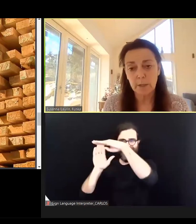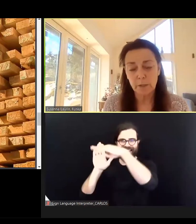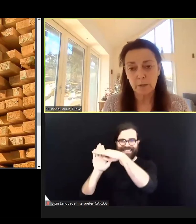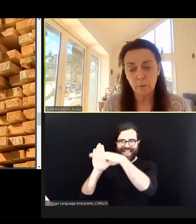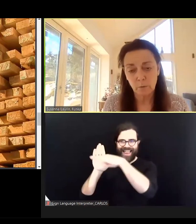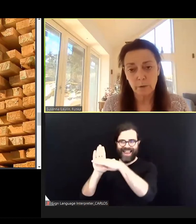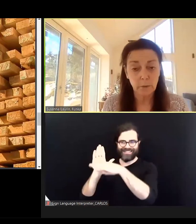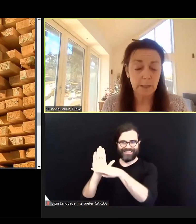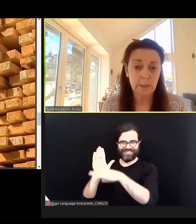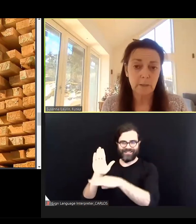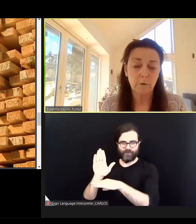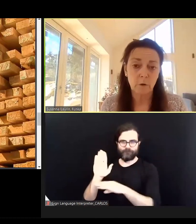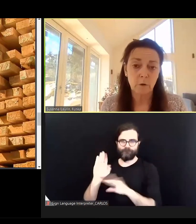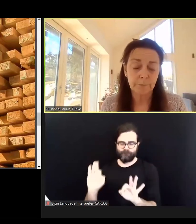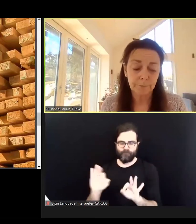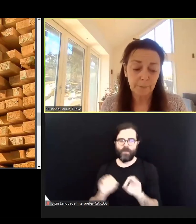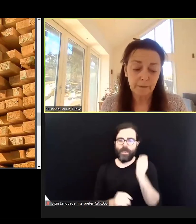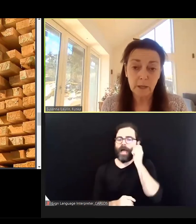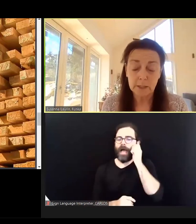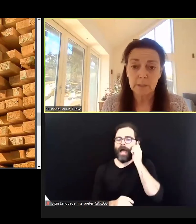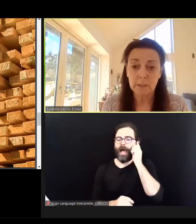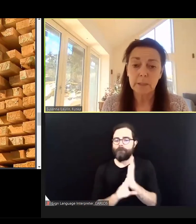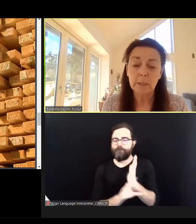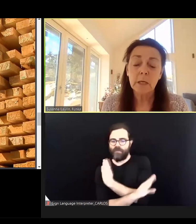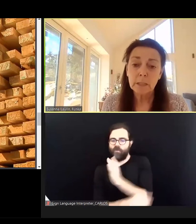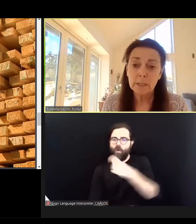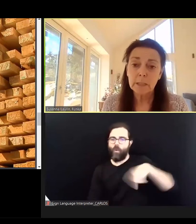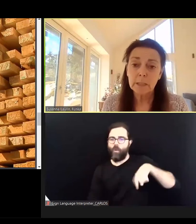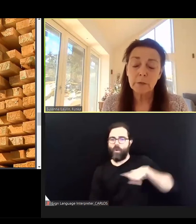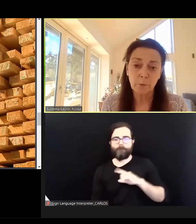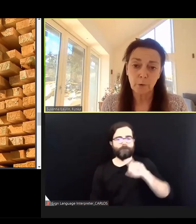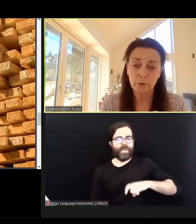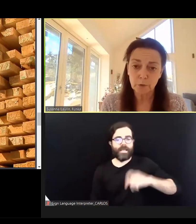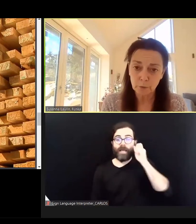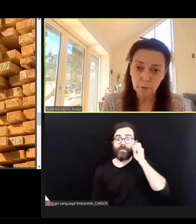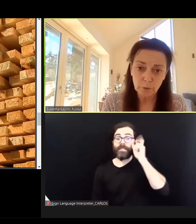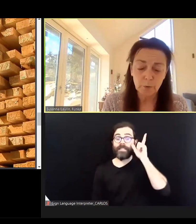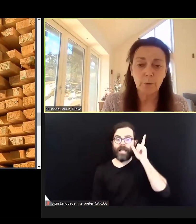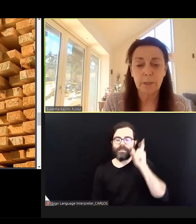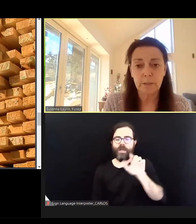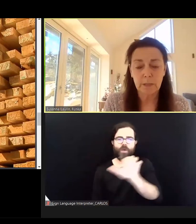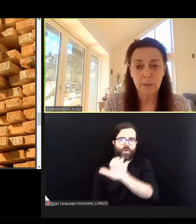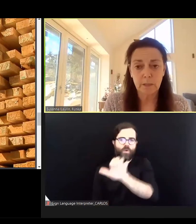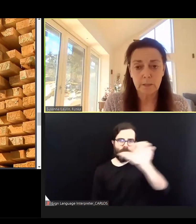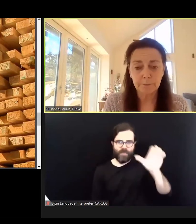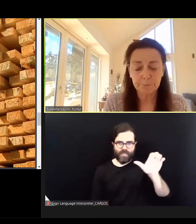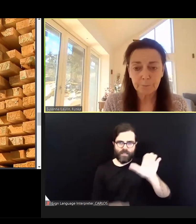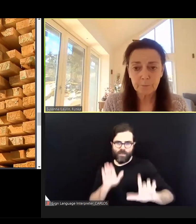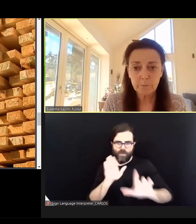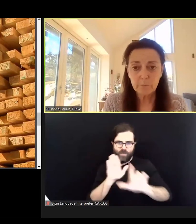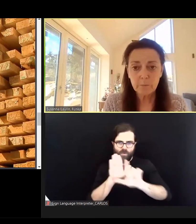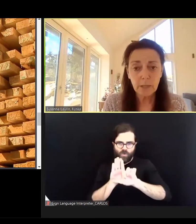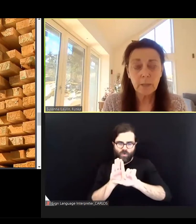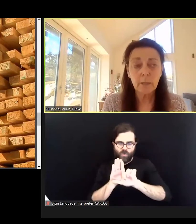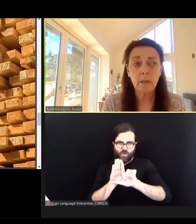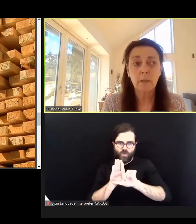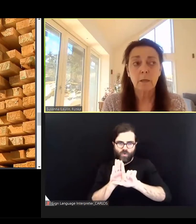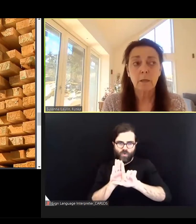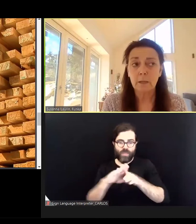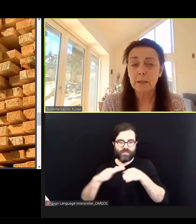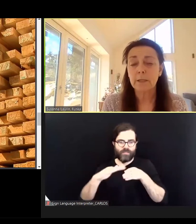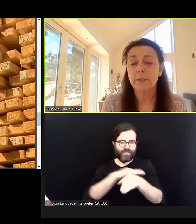in Europe when this happens. It's very interesting because, as you probably know, many of the companies behind